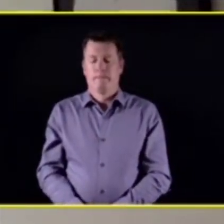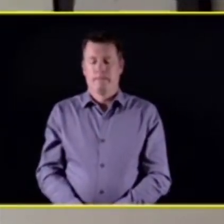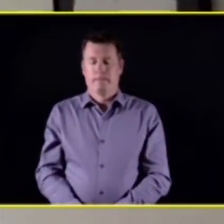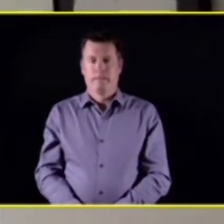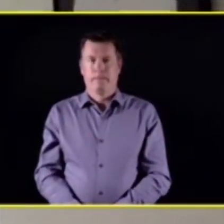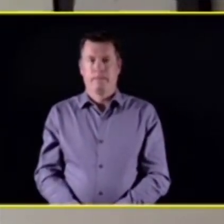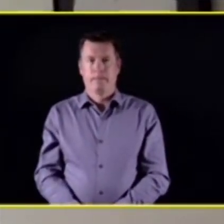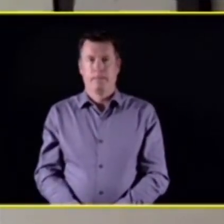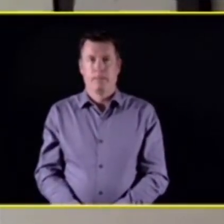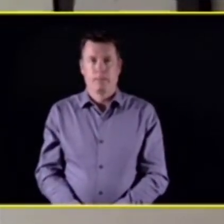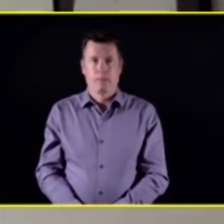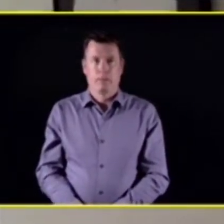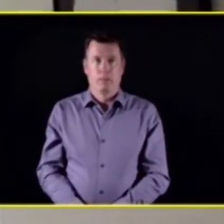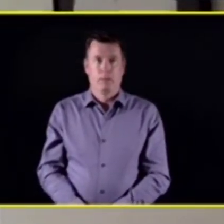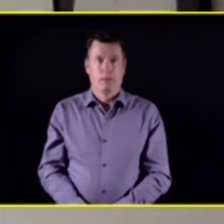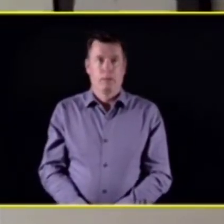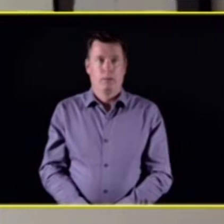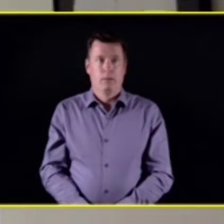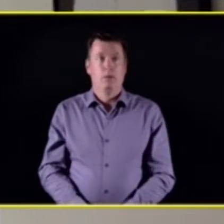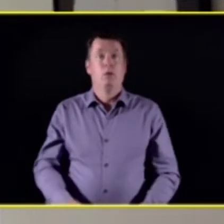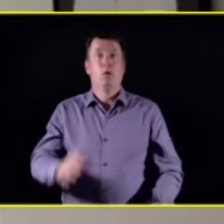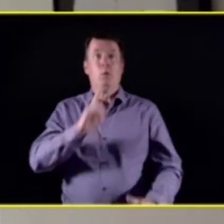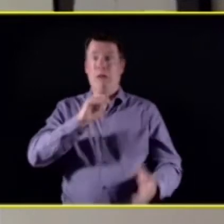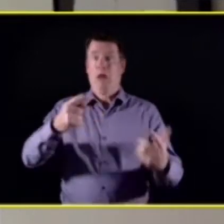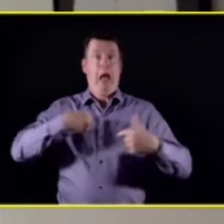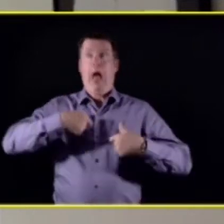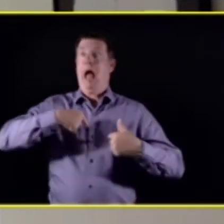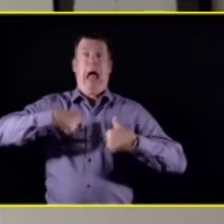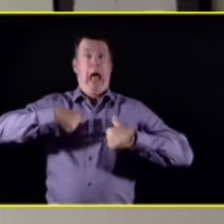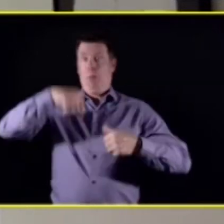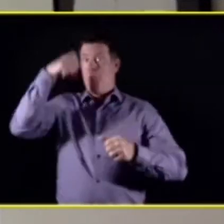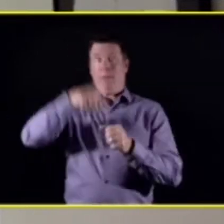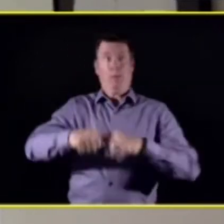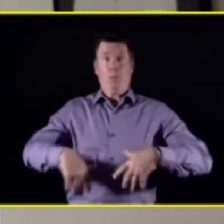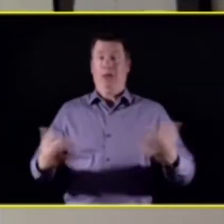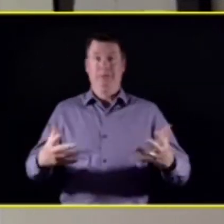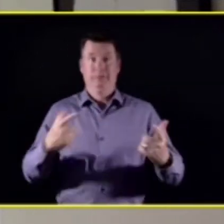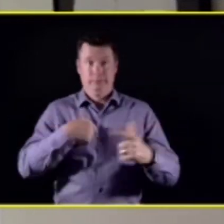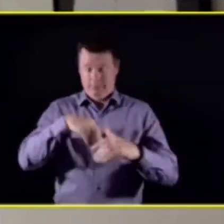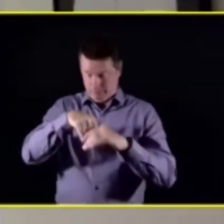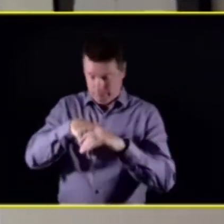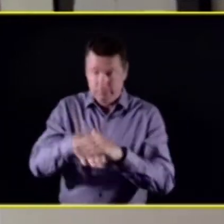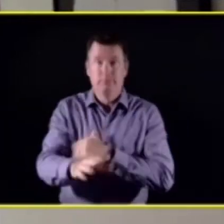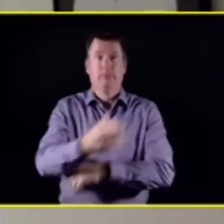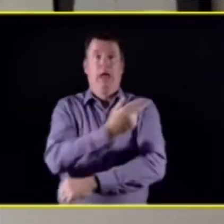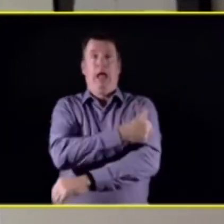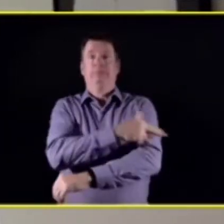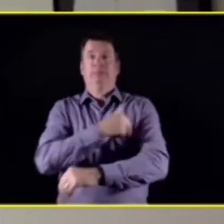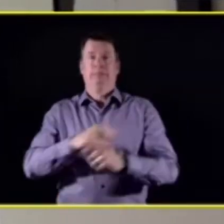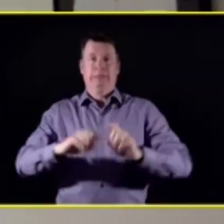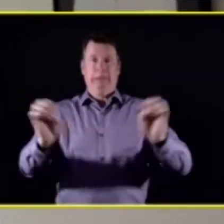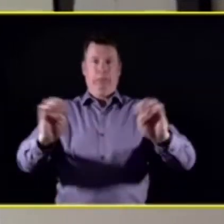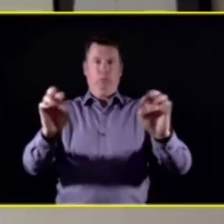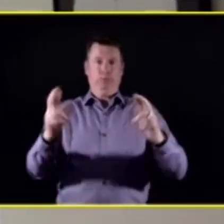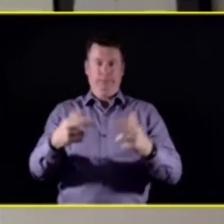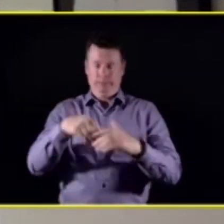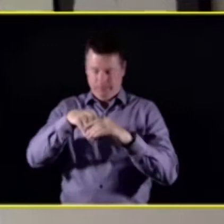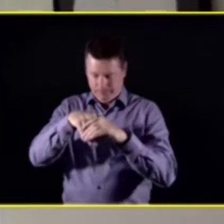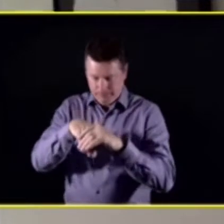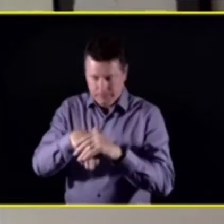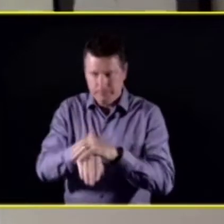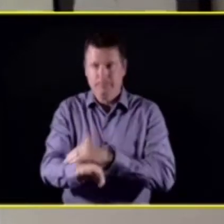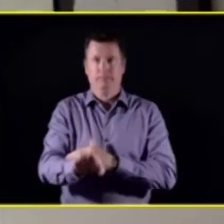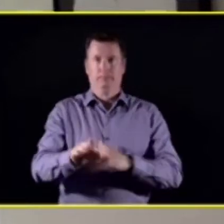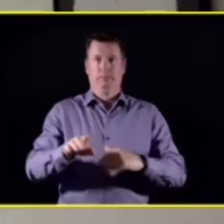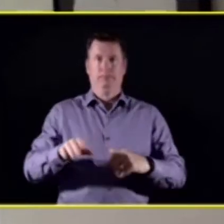remember entering the hospital through the emergency section. But other than that, until I